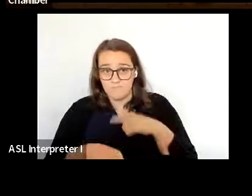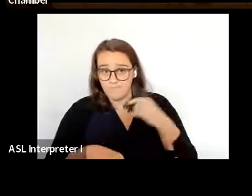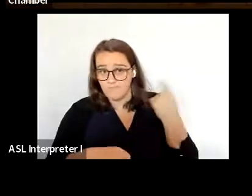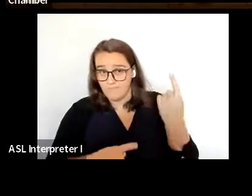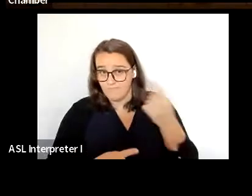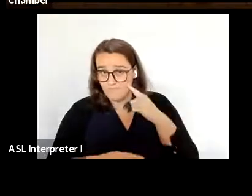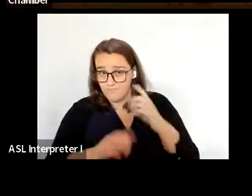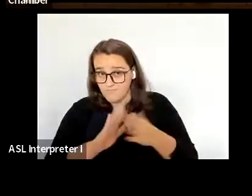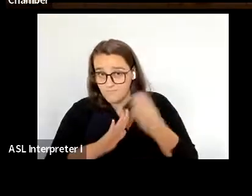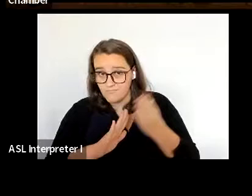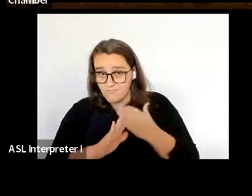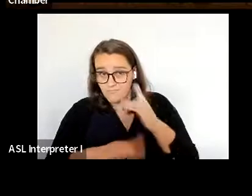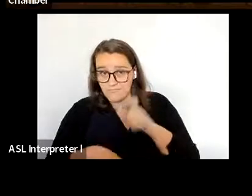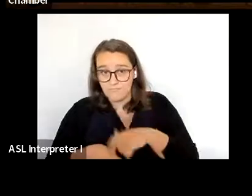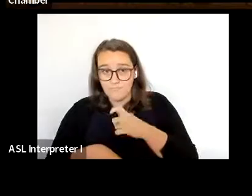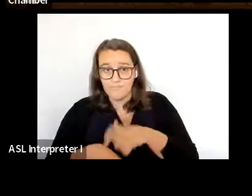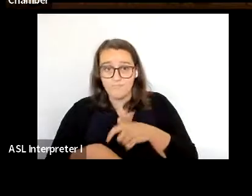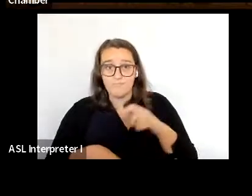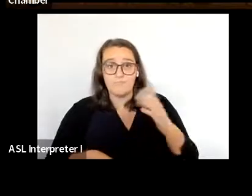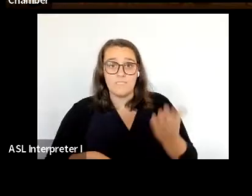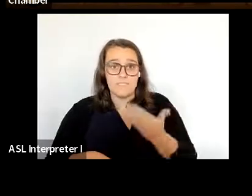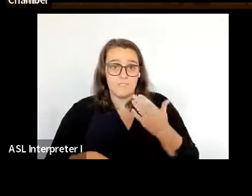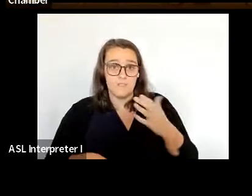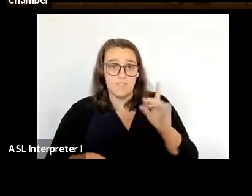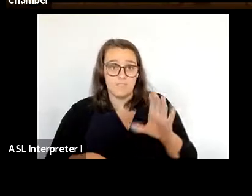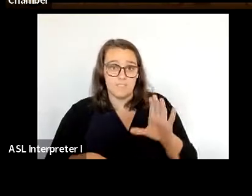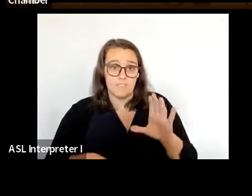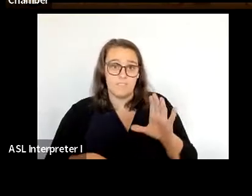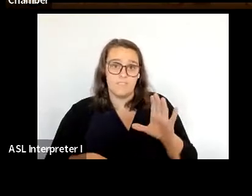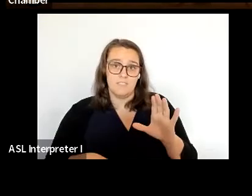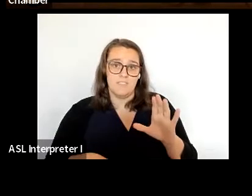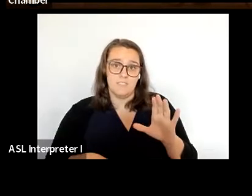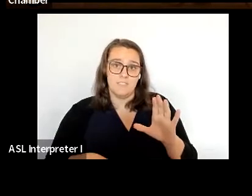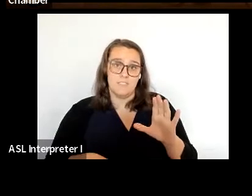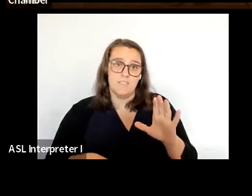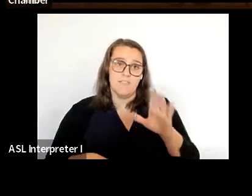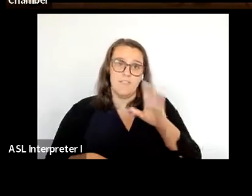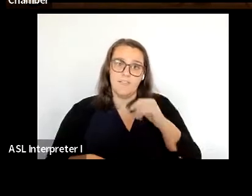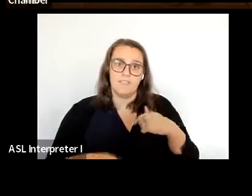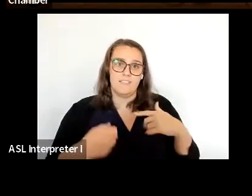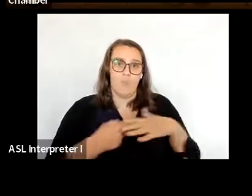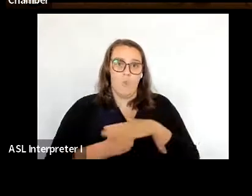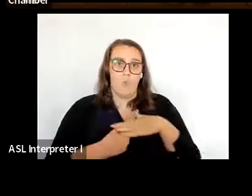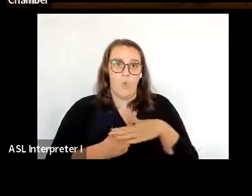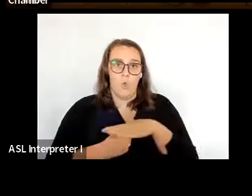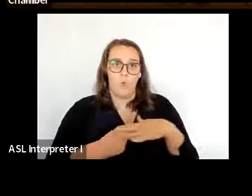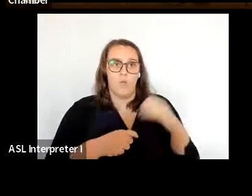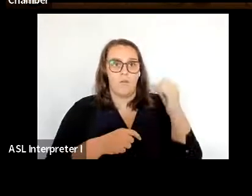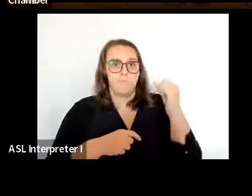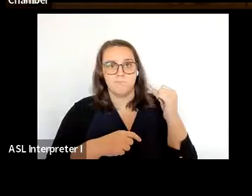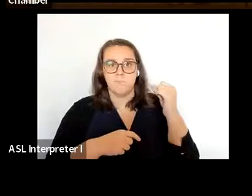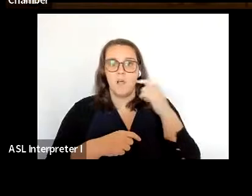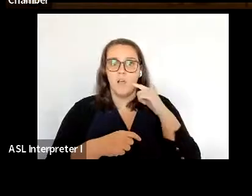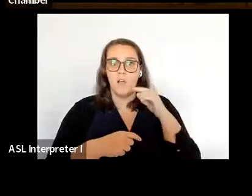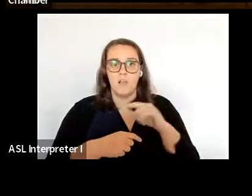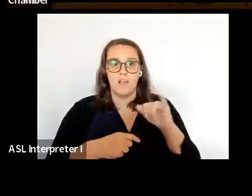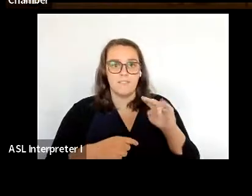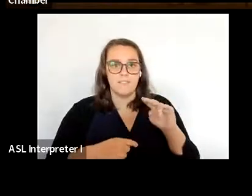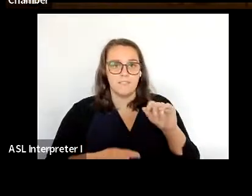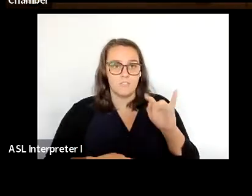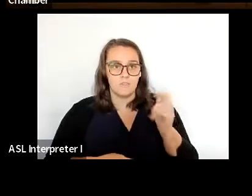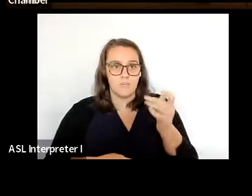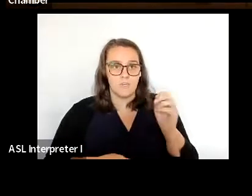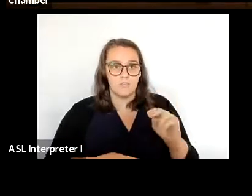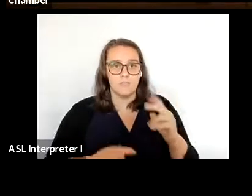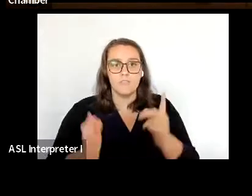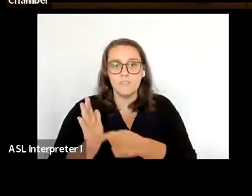June hearing fondly referred to the restaurant as a neighborhood institution or the Ward 8 living room, and